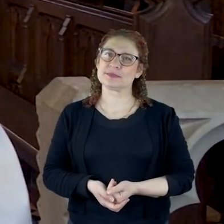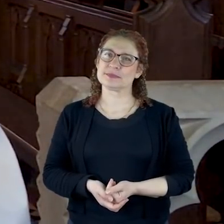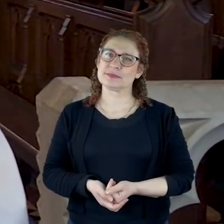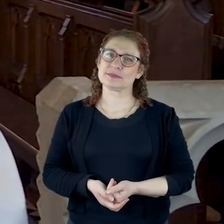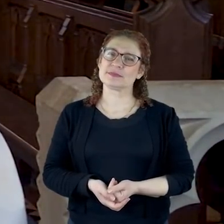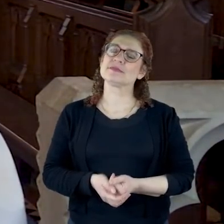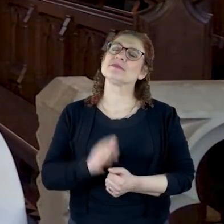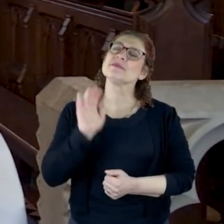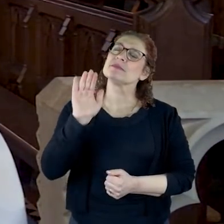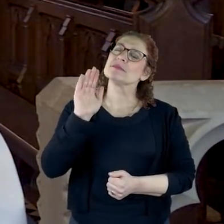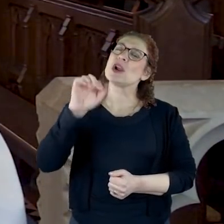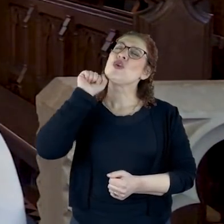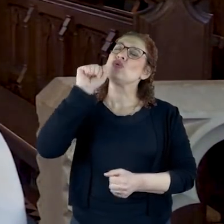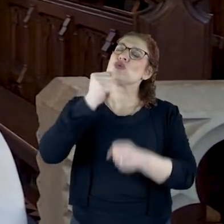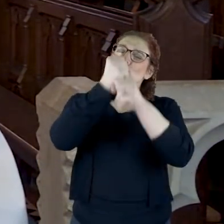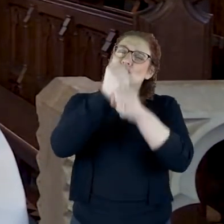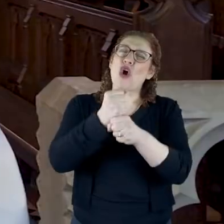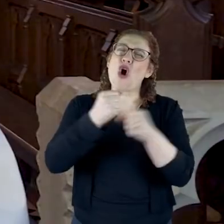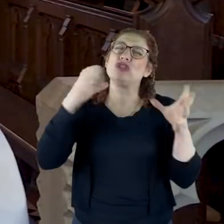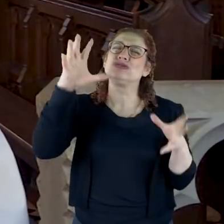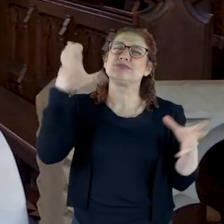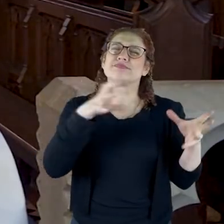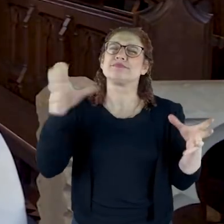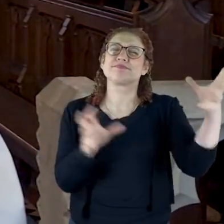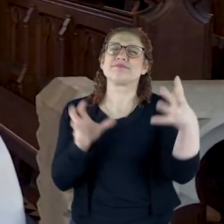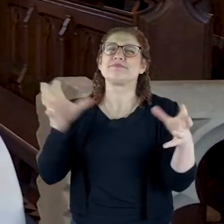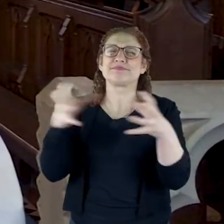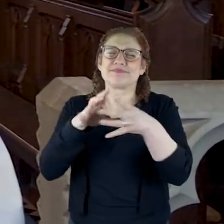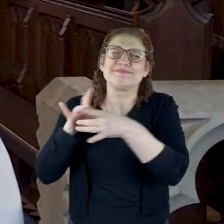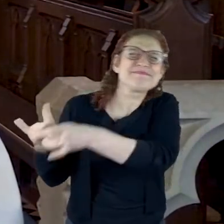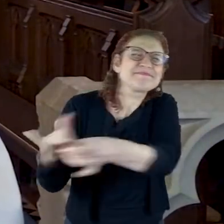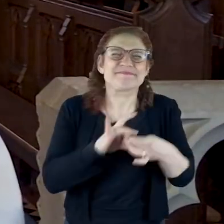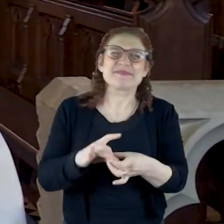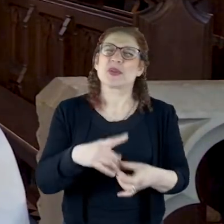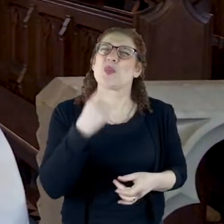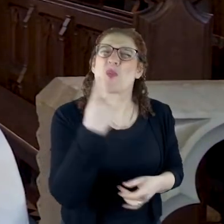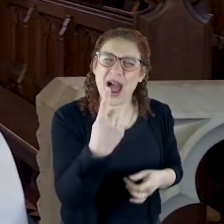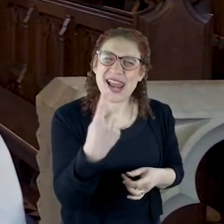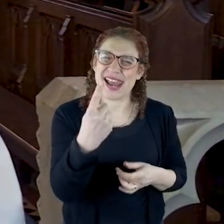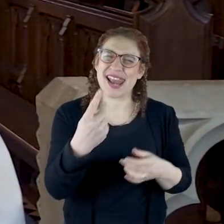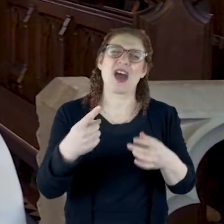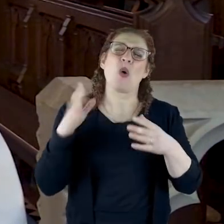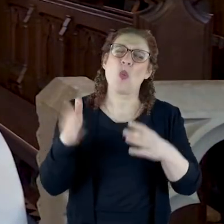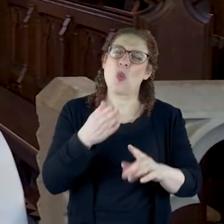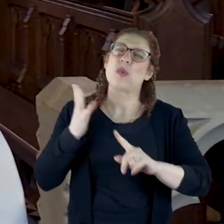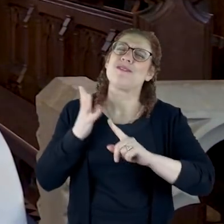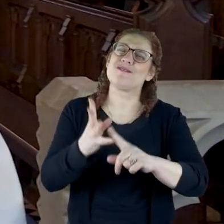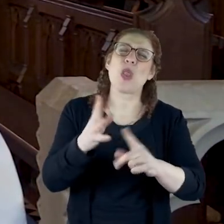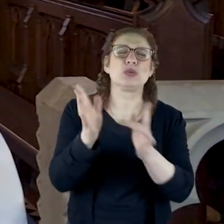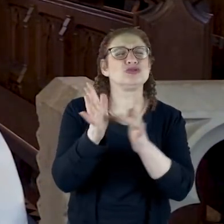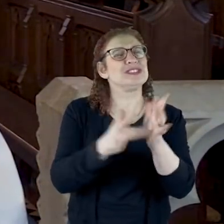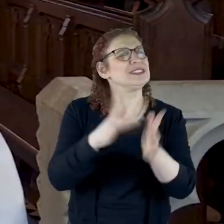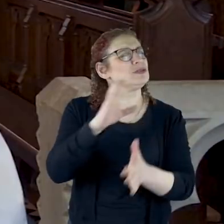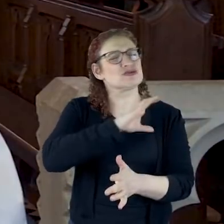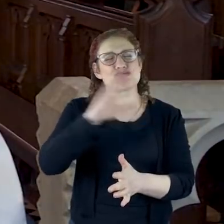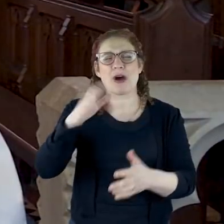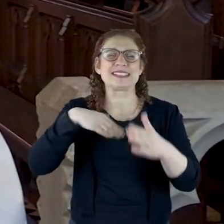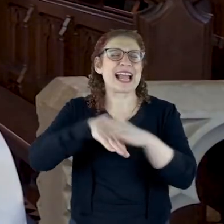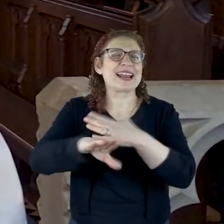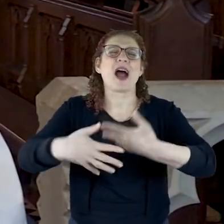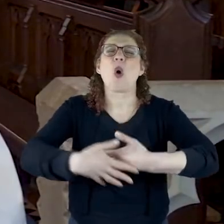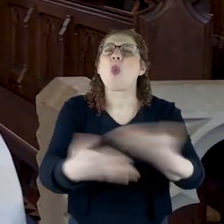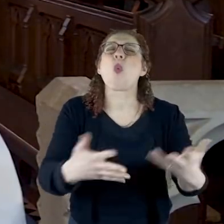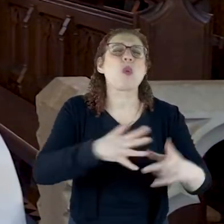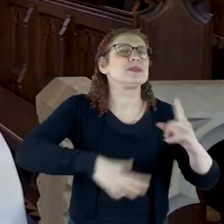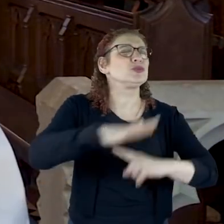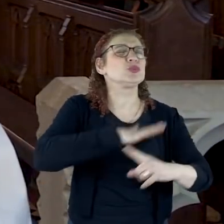Draw your church together, O God, into one great company of disciples, together following our Lord Jesus Christ into every